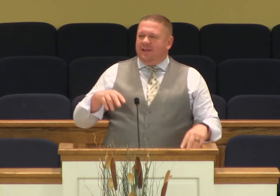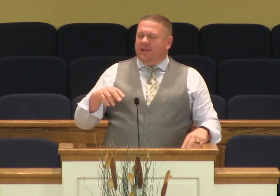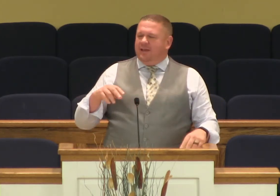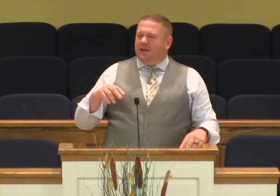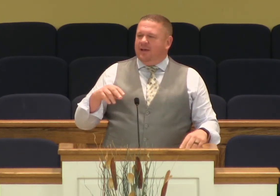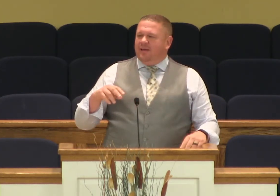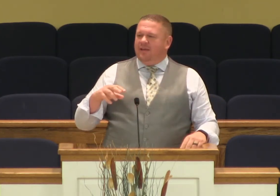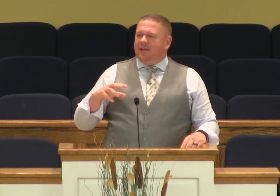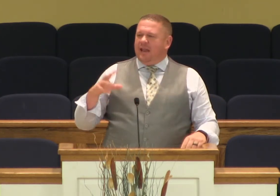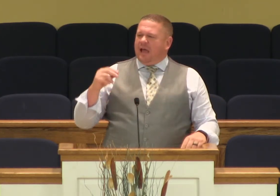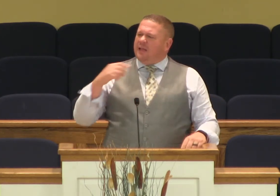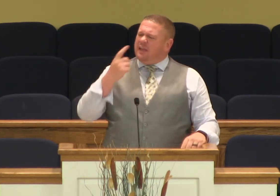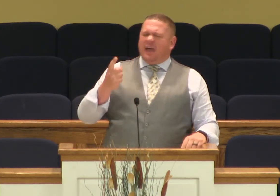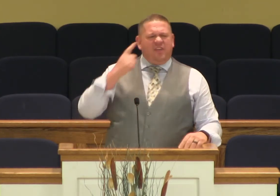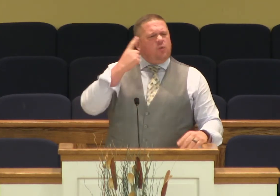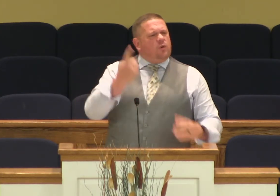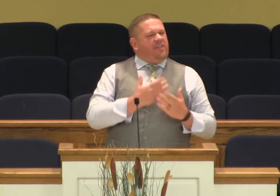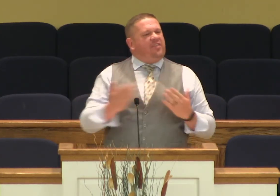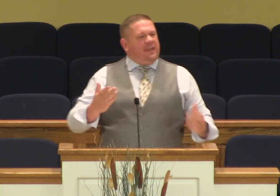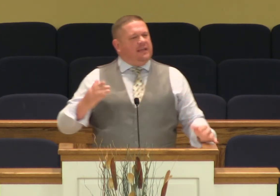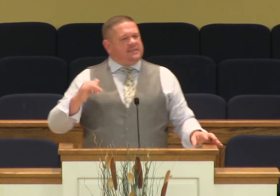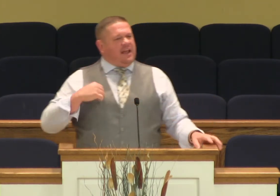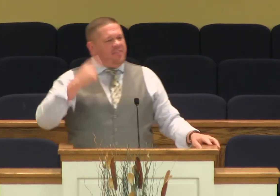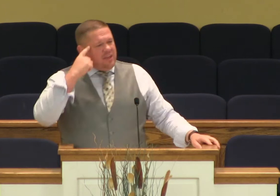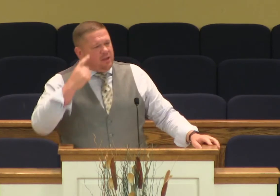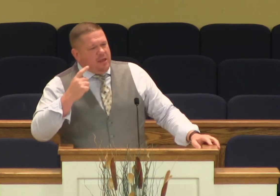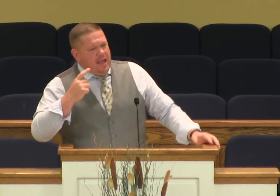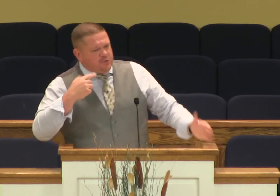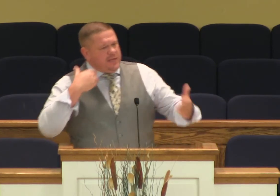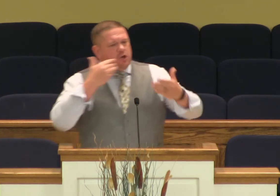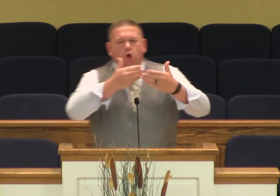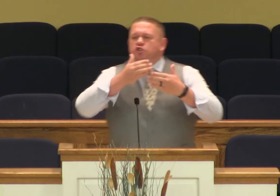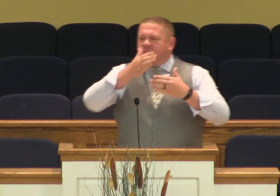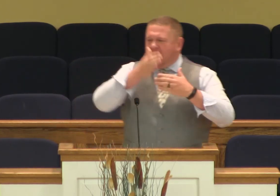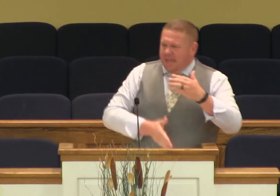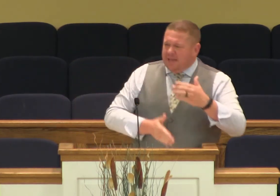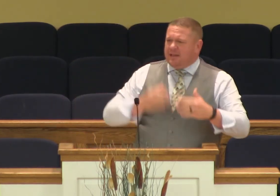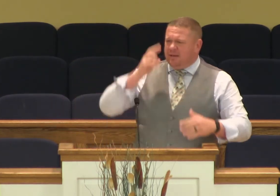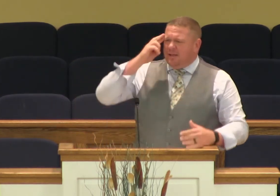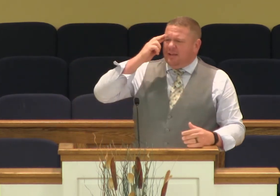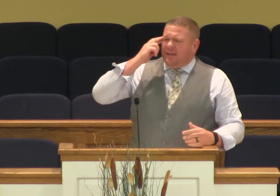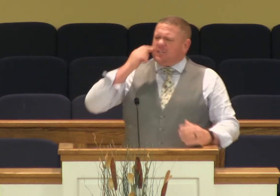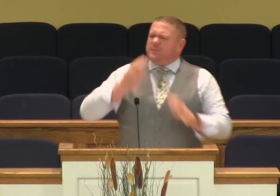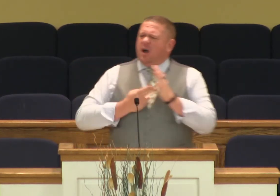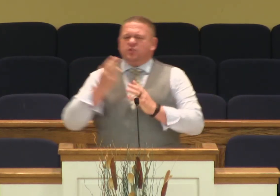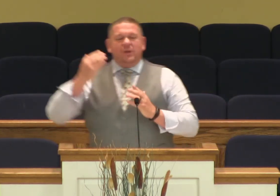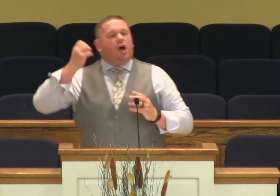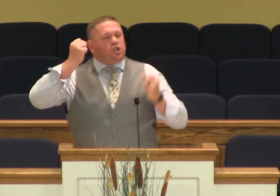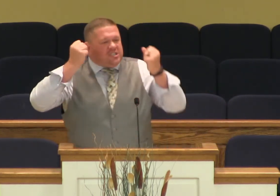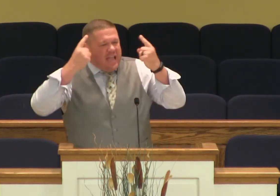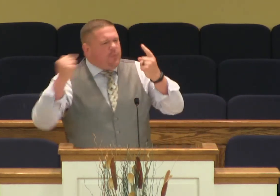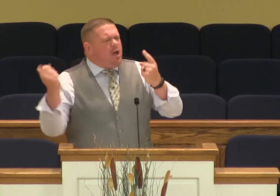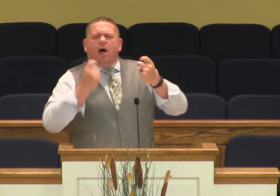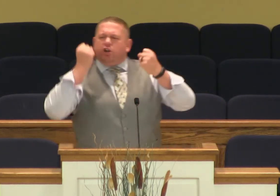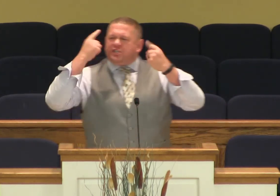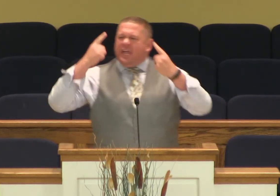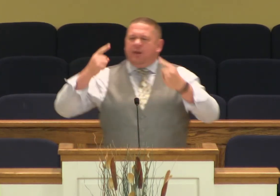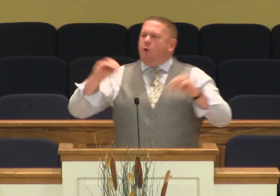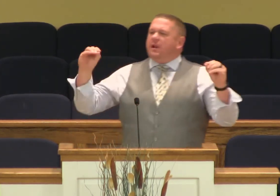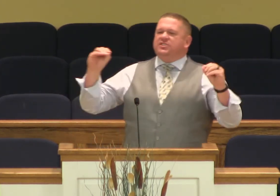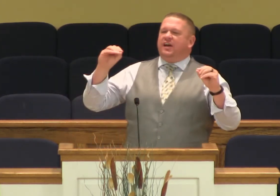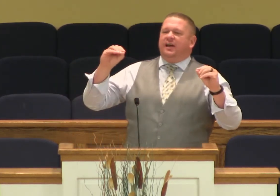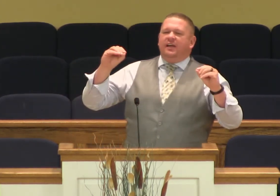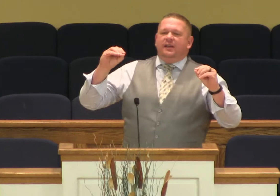observant, and I tell you, I think one of the things that I think as we get close to the end, and let's be honest,